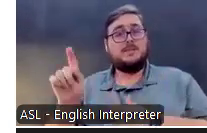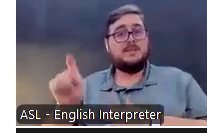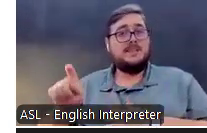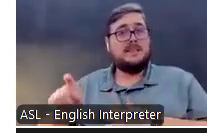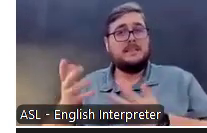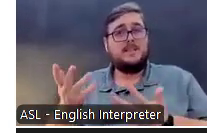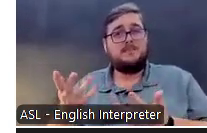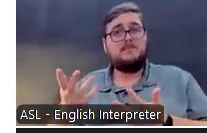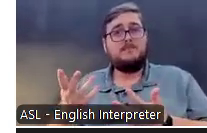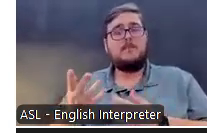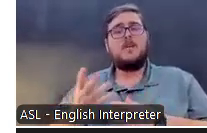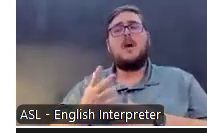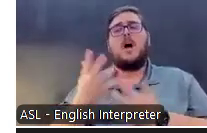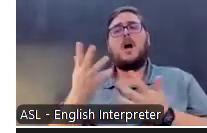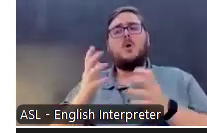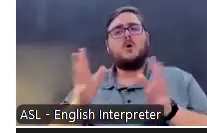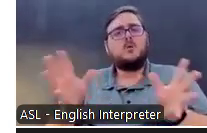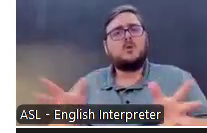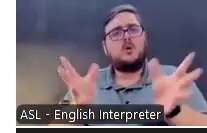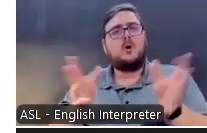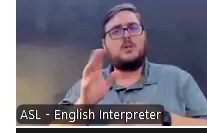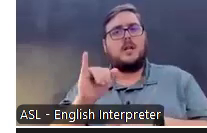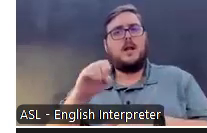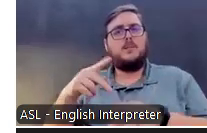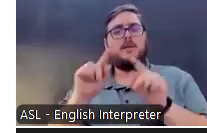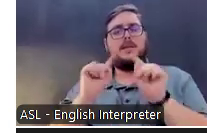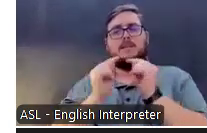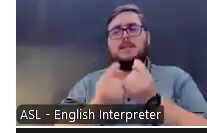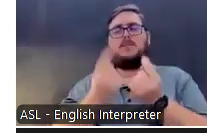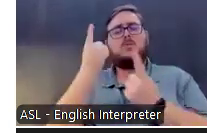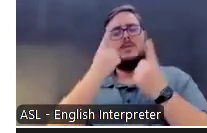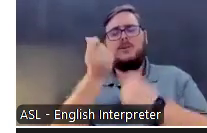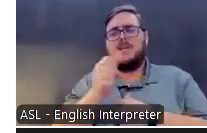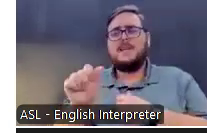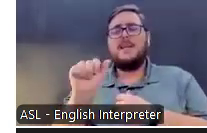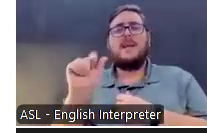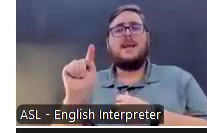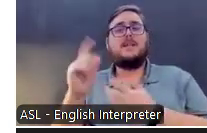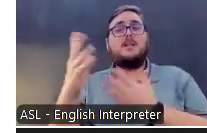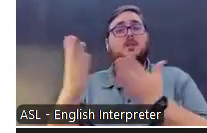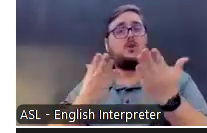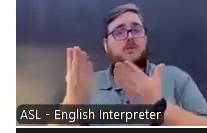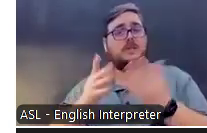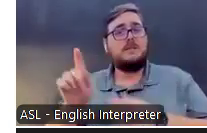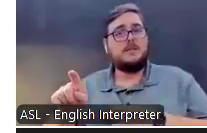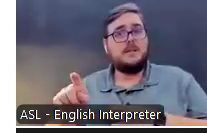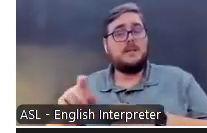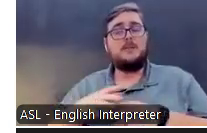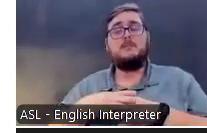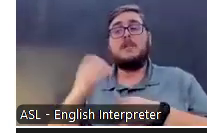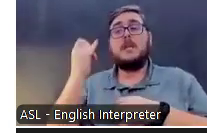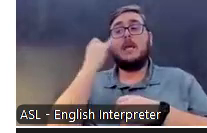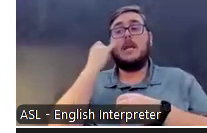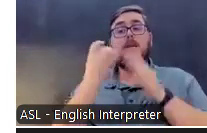any needed AT services in this process. If an AT device is determined needed for the student, for